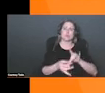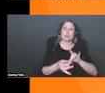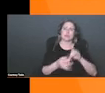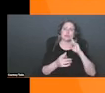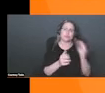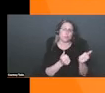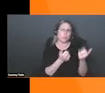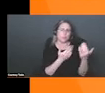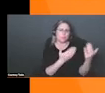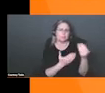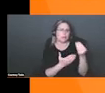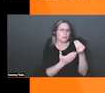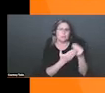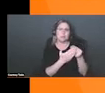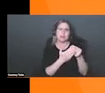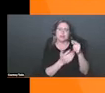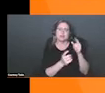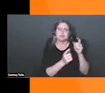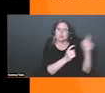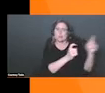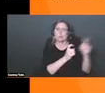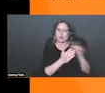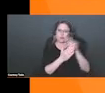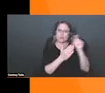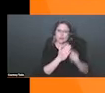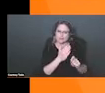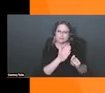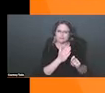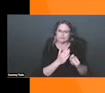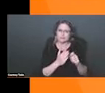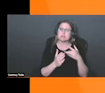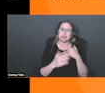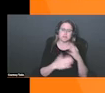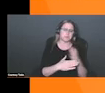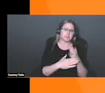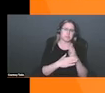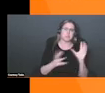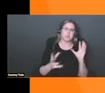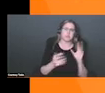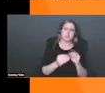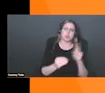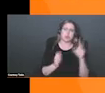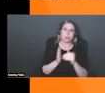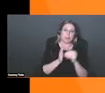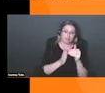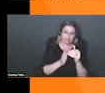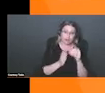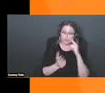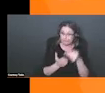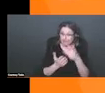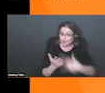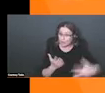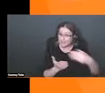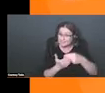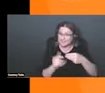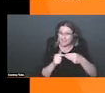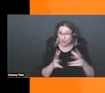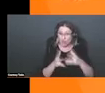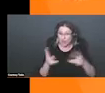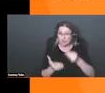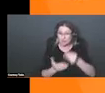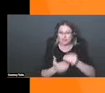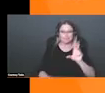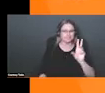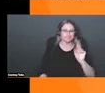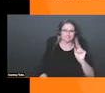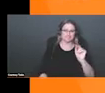also evaluation. Generated about $2 million, which in the fundraising world is actually not a lot of